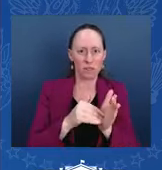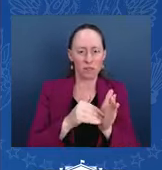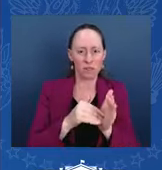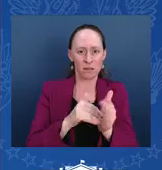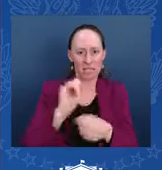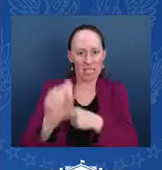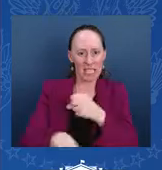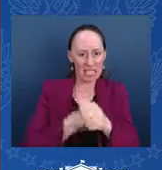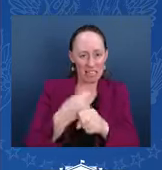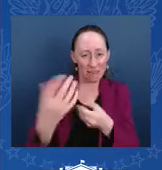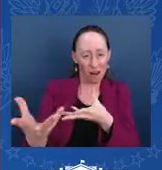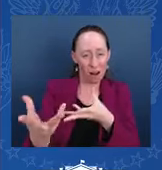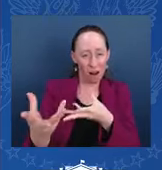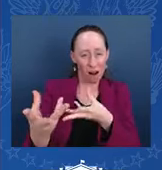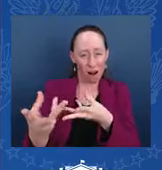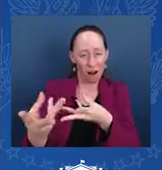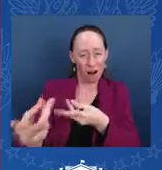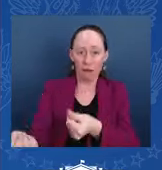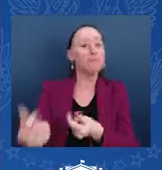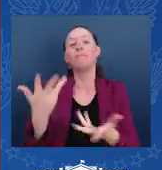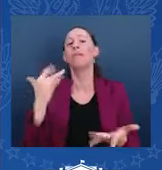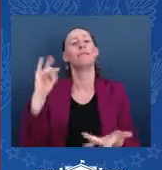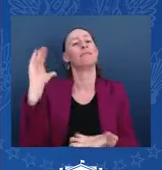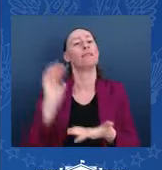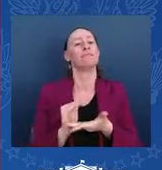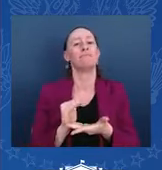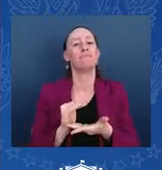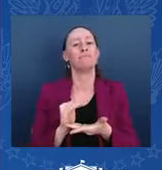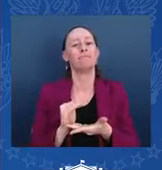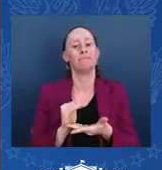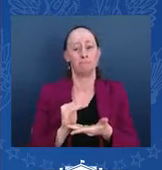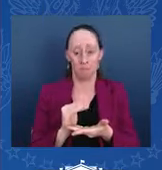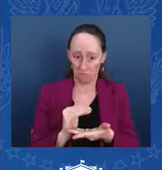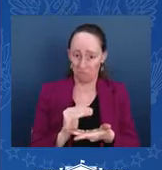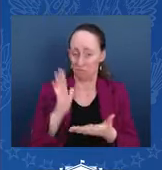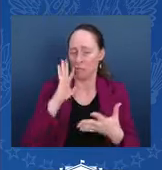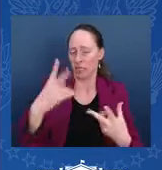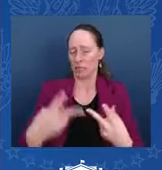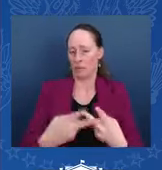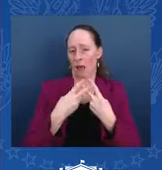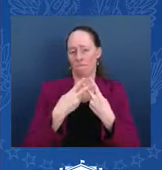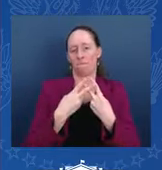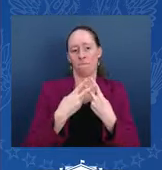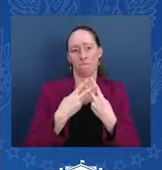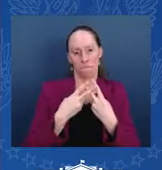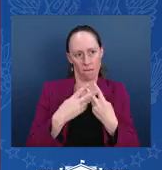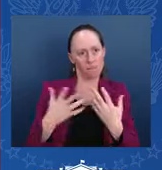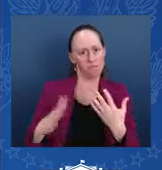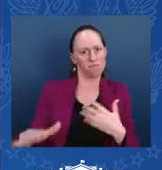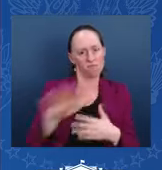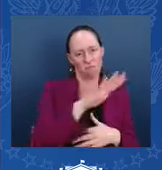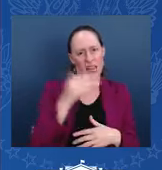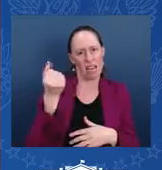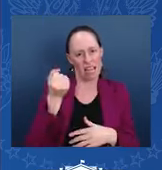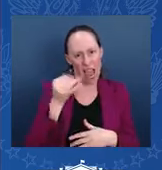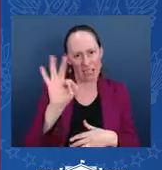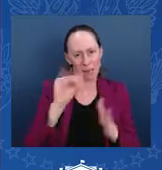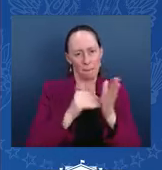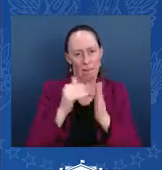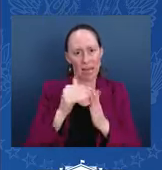is expected to save 19 million seniors and other people on Medicare, save them, just those ones on